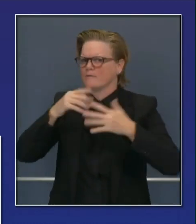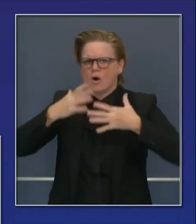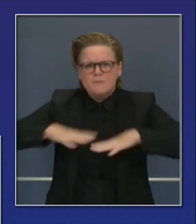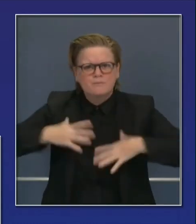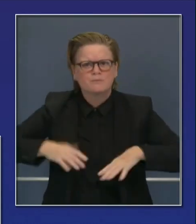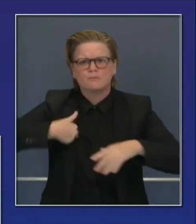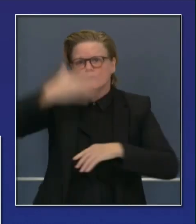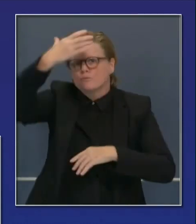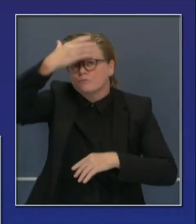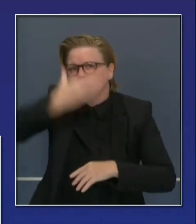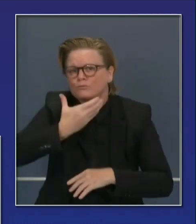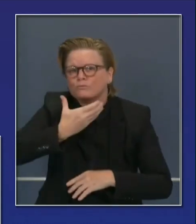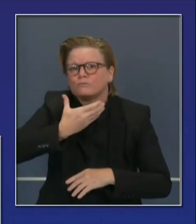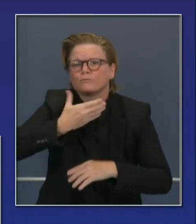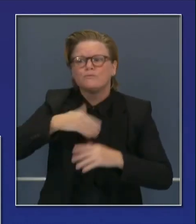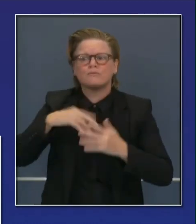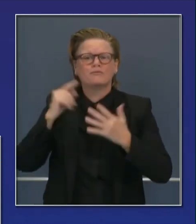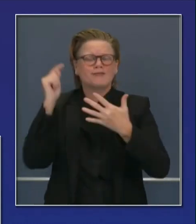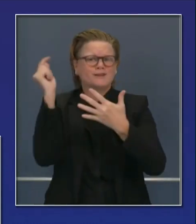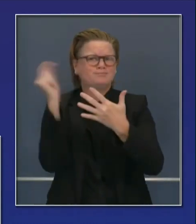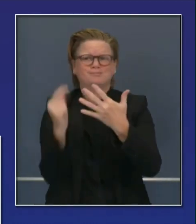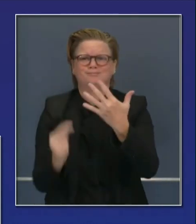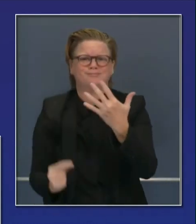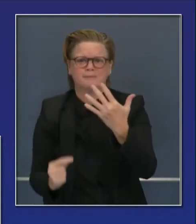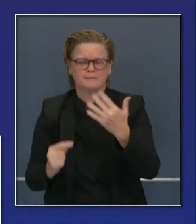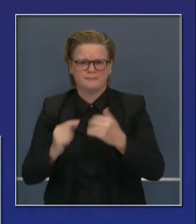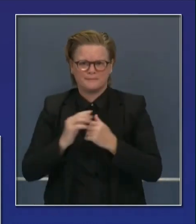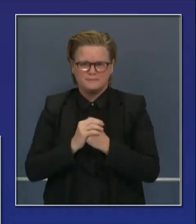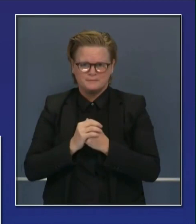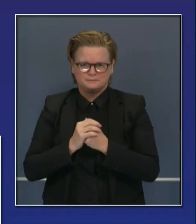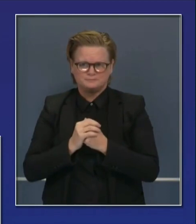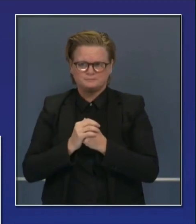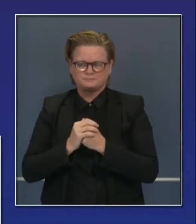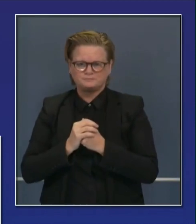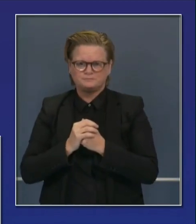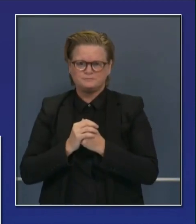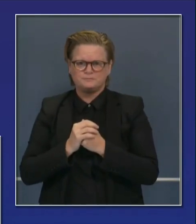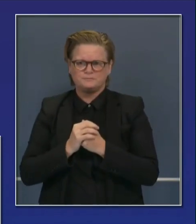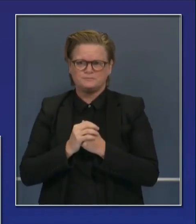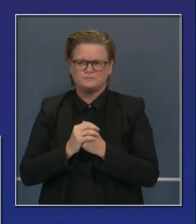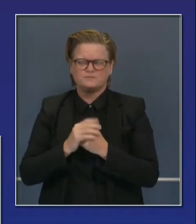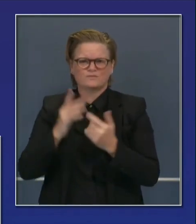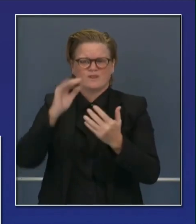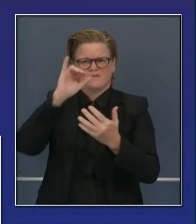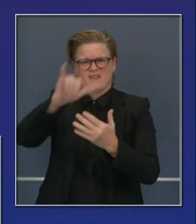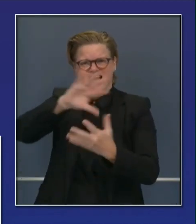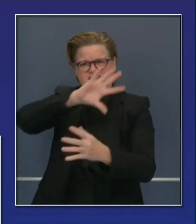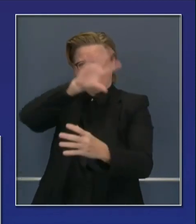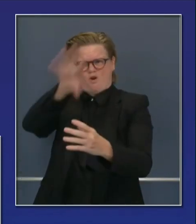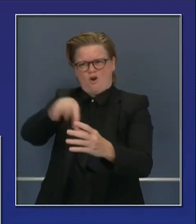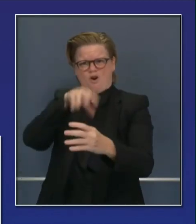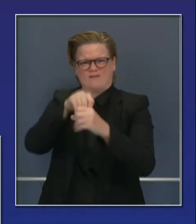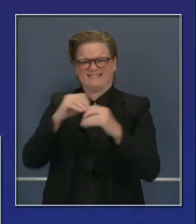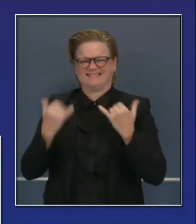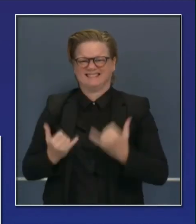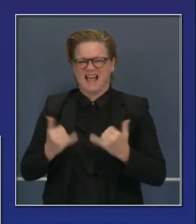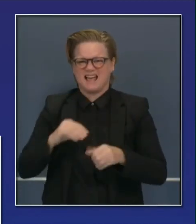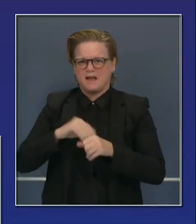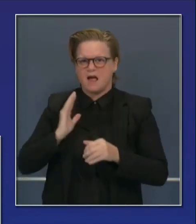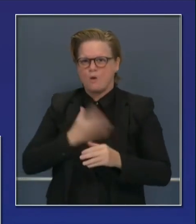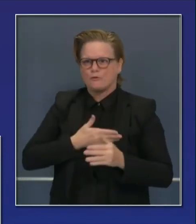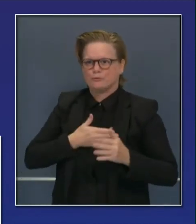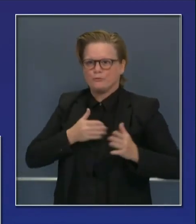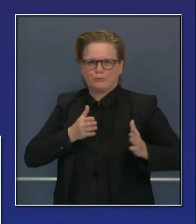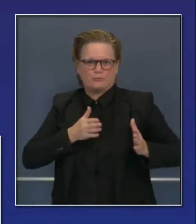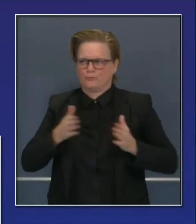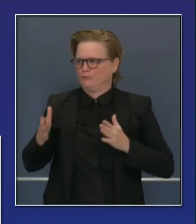500 million masks, face shields, and the like, all part of our current cache and inventory.